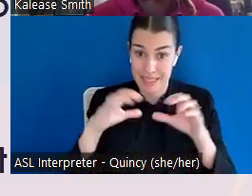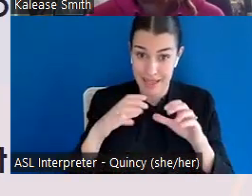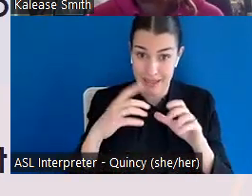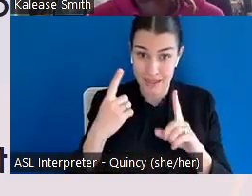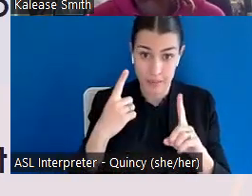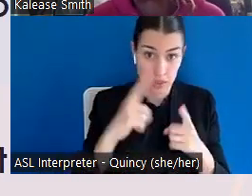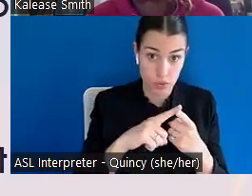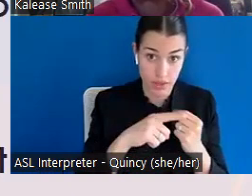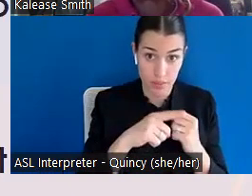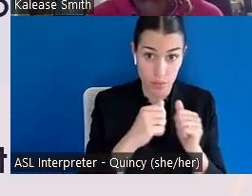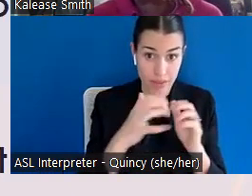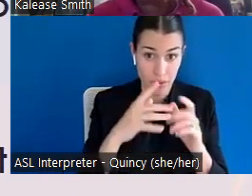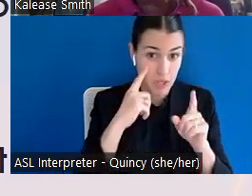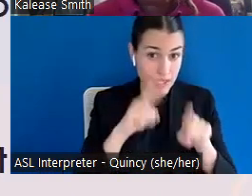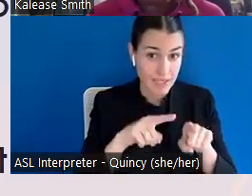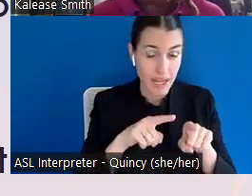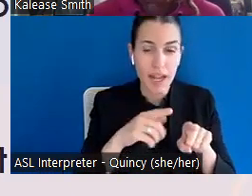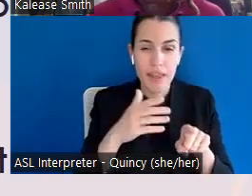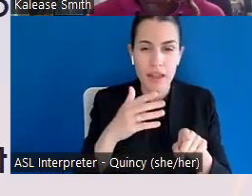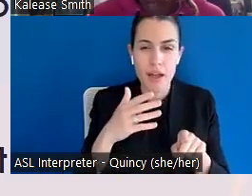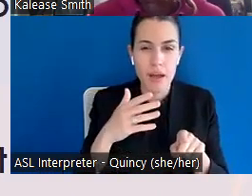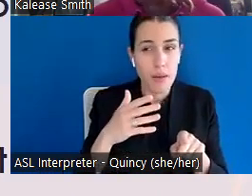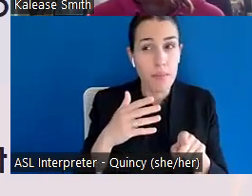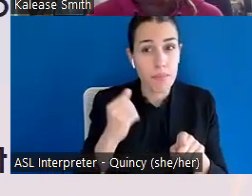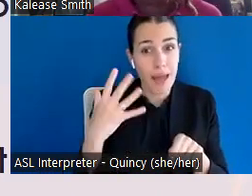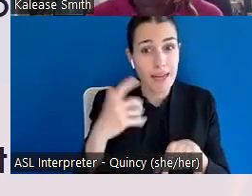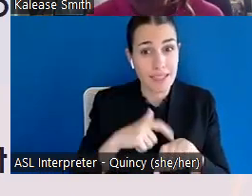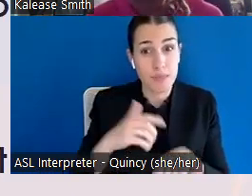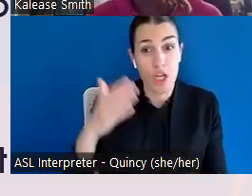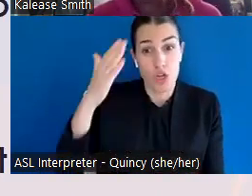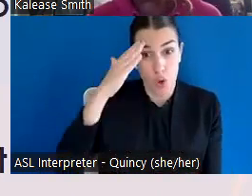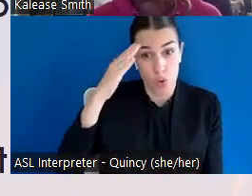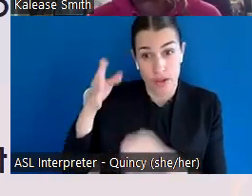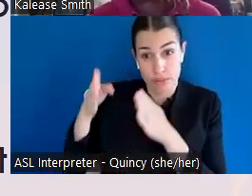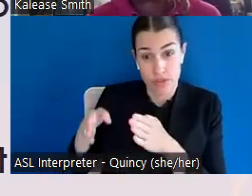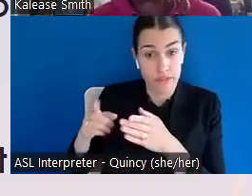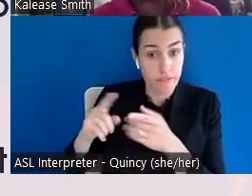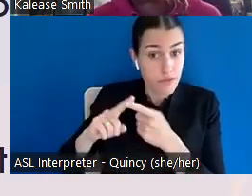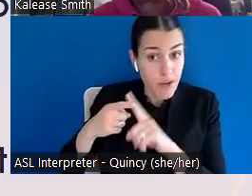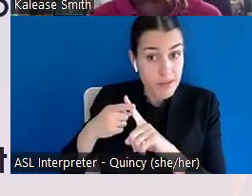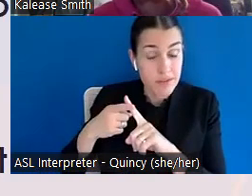consent, they usually know that individual, whether that's a friend, acquaintance, a family member.